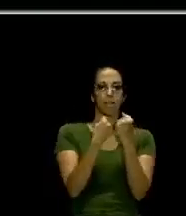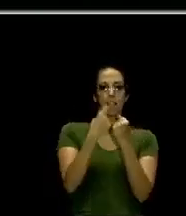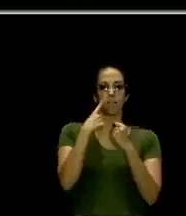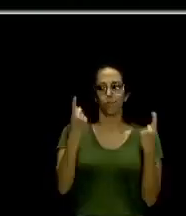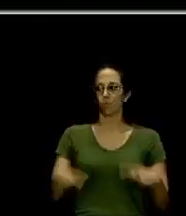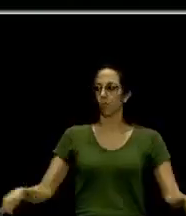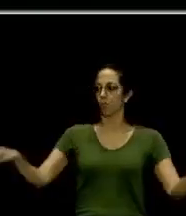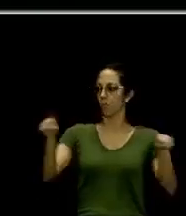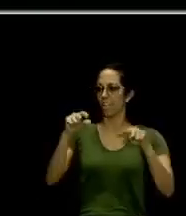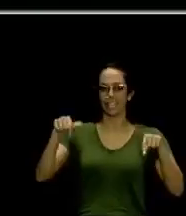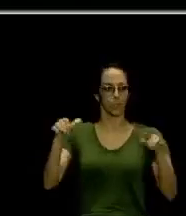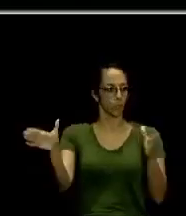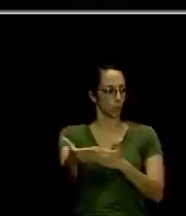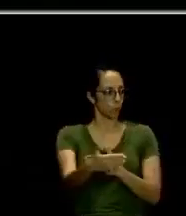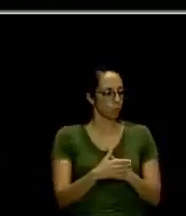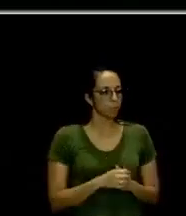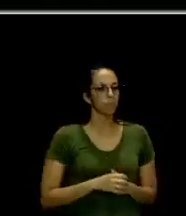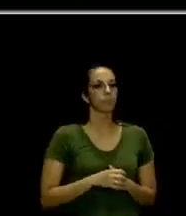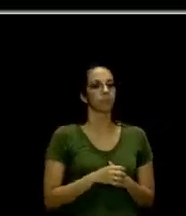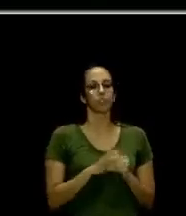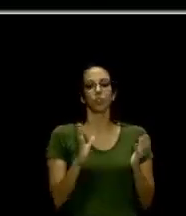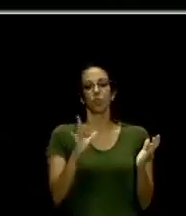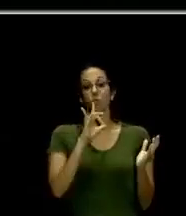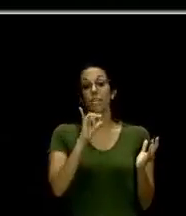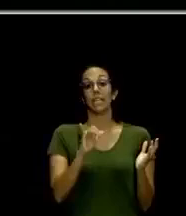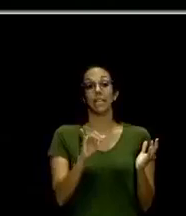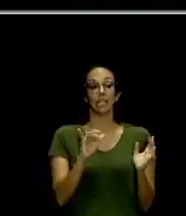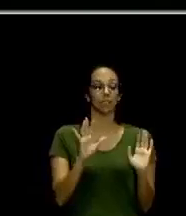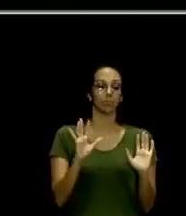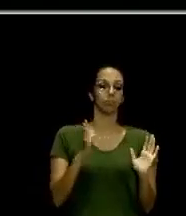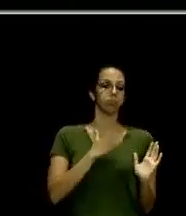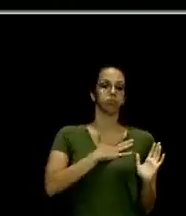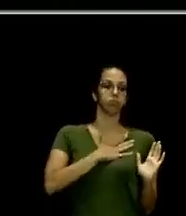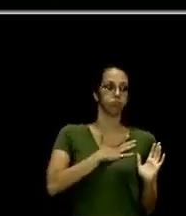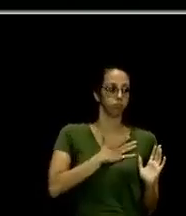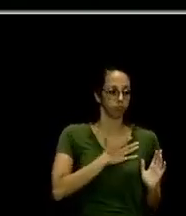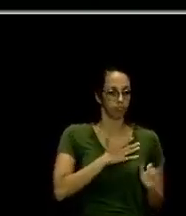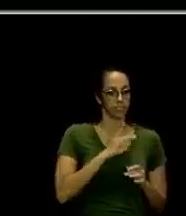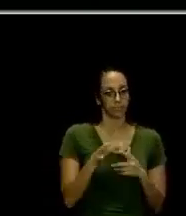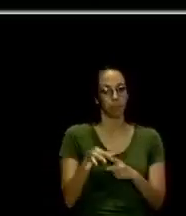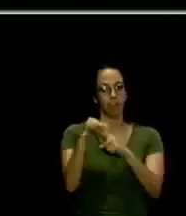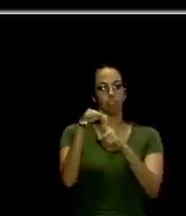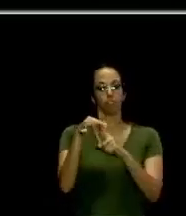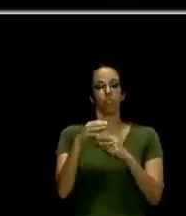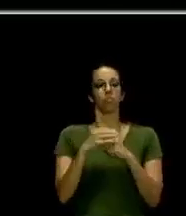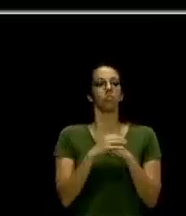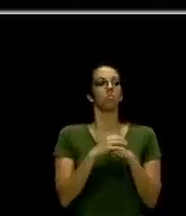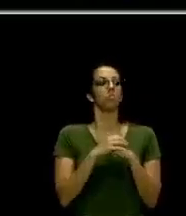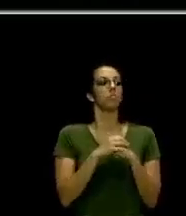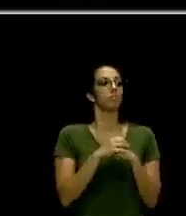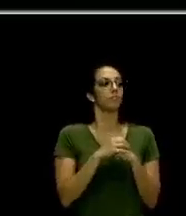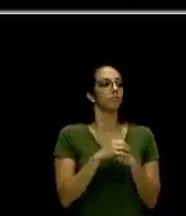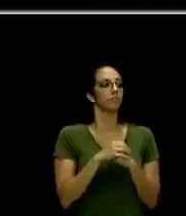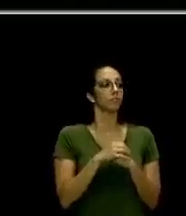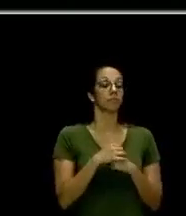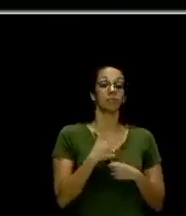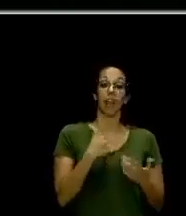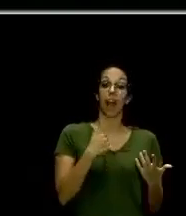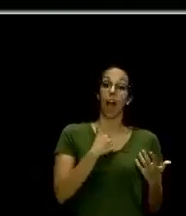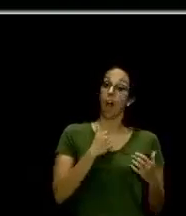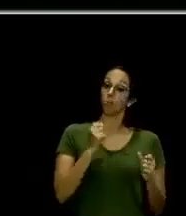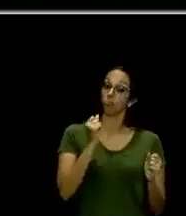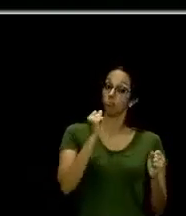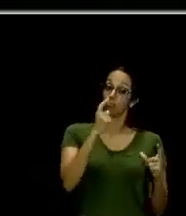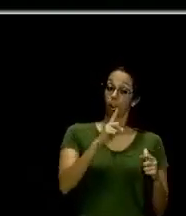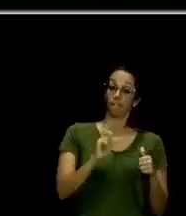of us in this room, and so it's really, really special to have, and I was surprised the very first time.